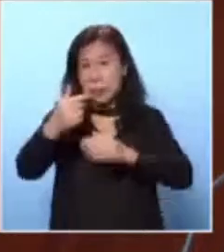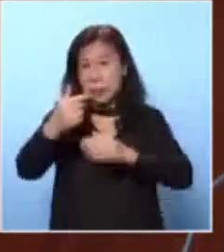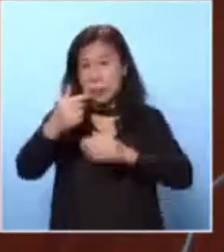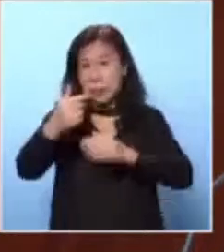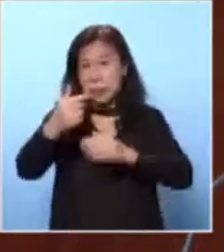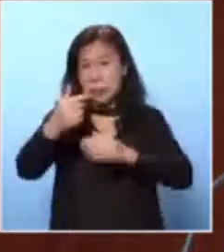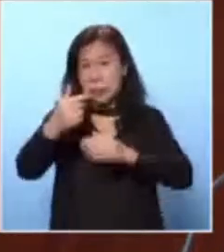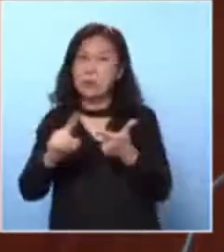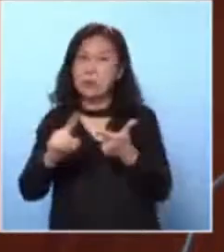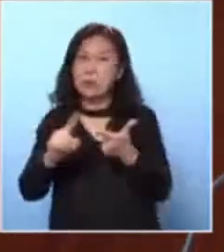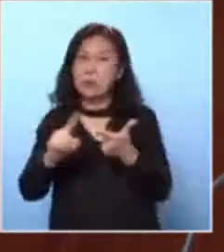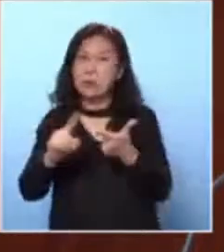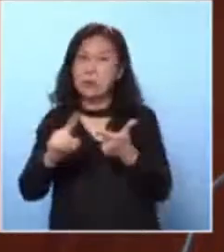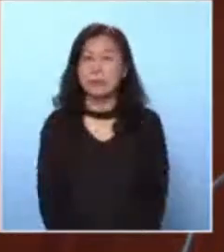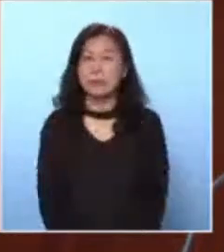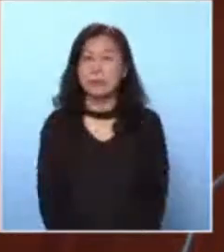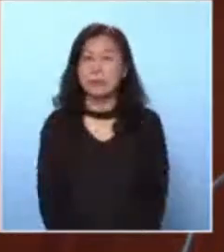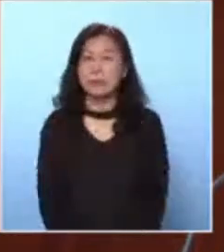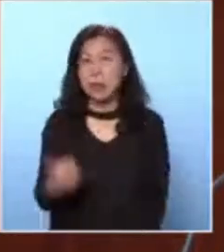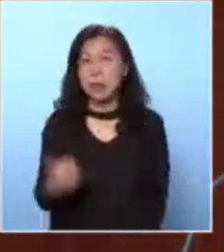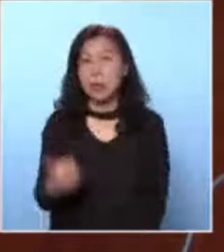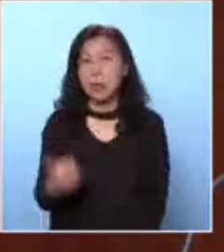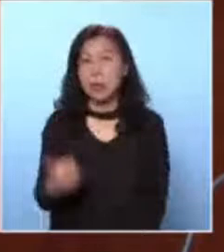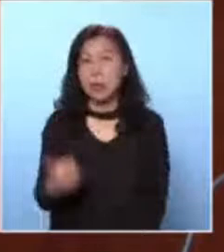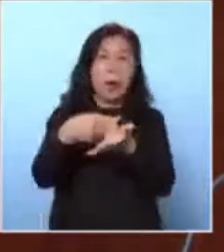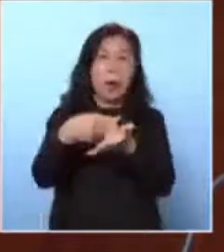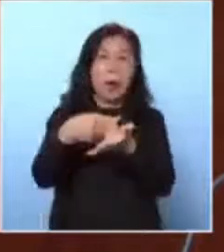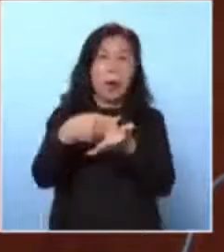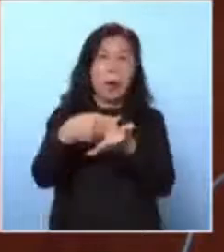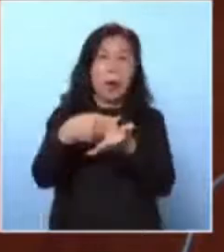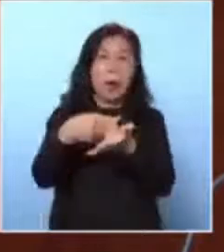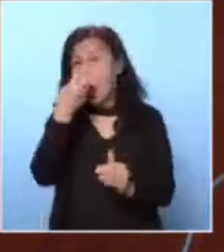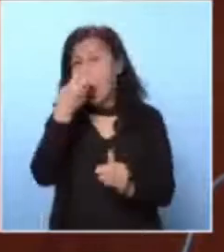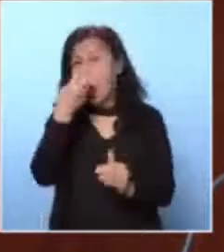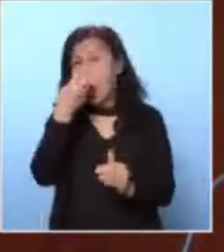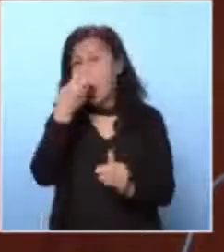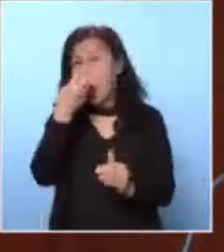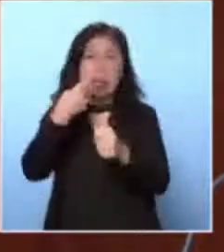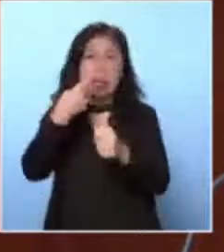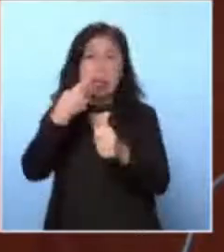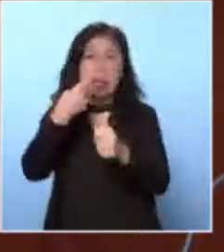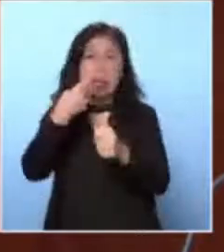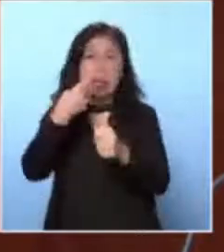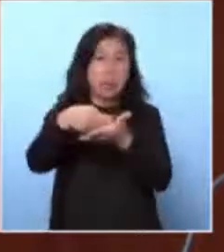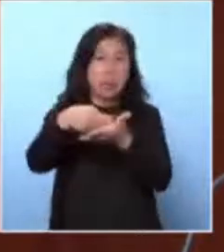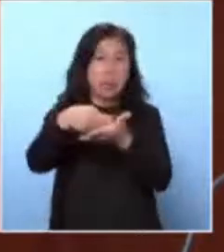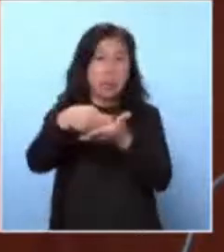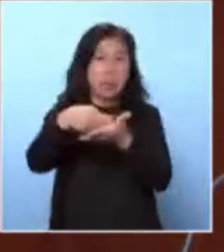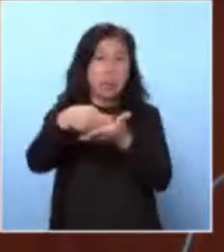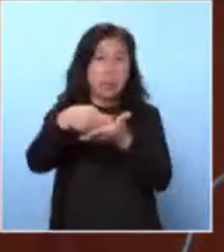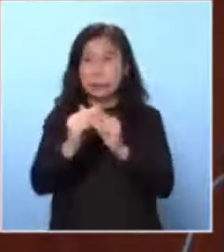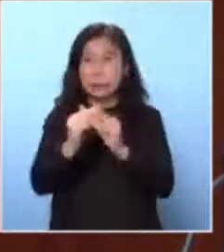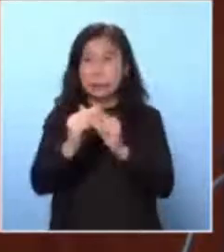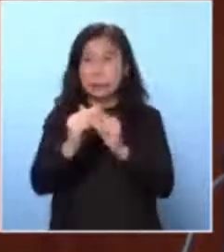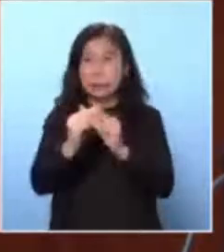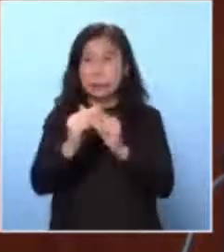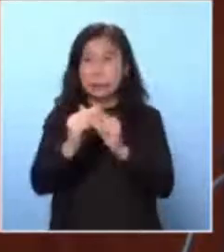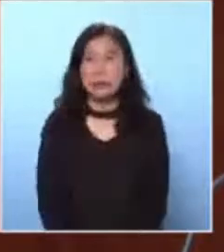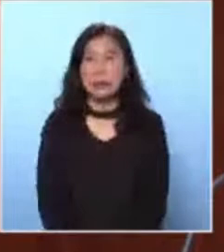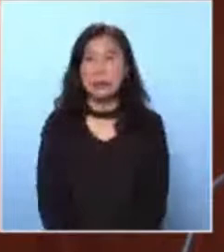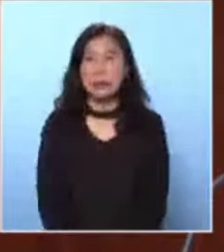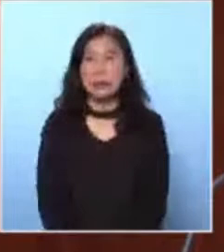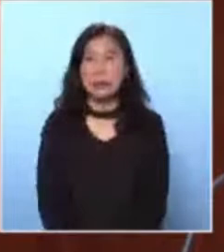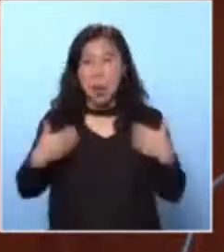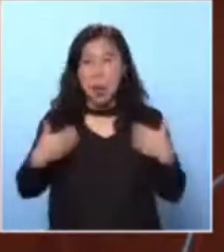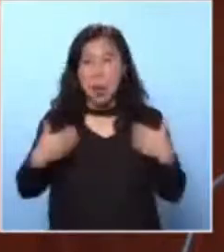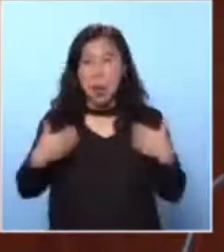Scheme (HOS), the Green Farm Subsidized Home Ownership Scheme (GSH), the Starter Homes for Hong Kong residents, and a new